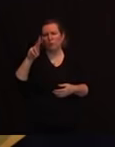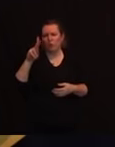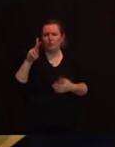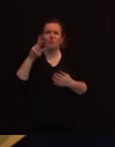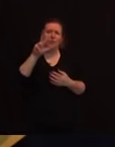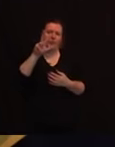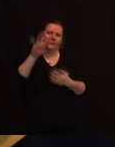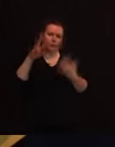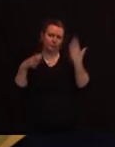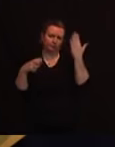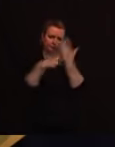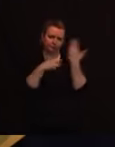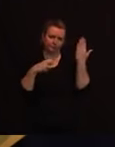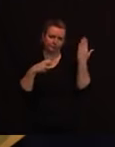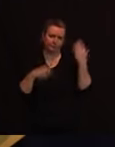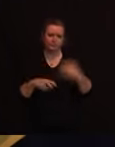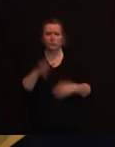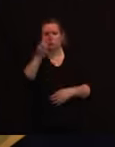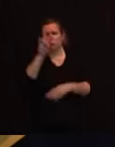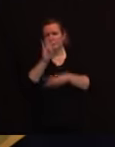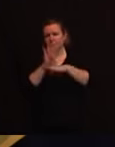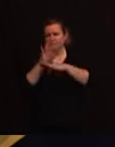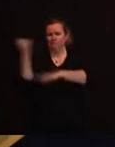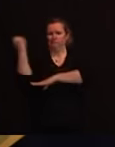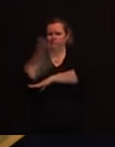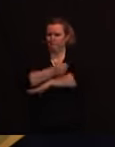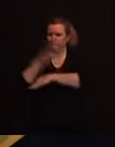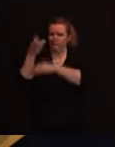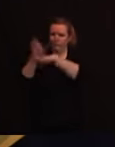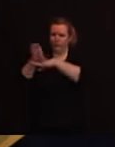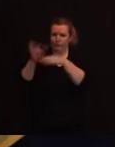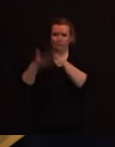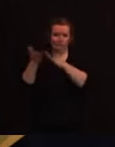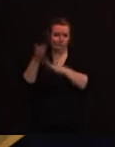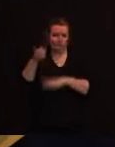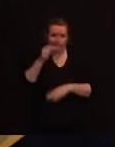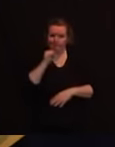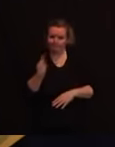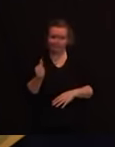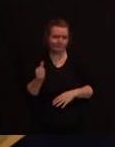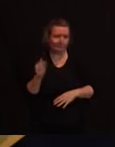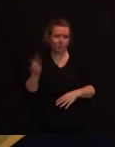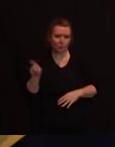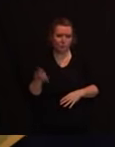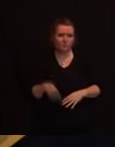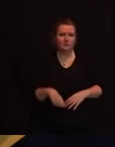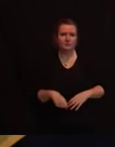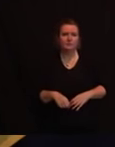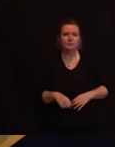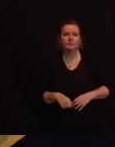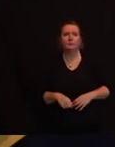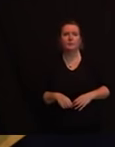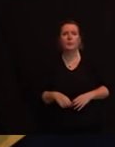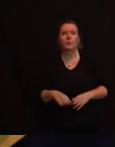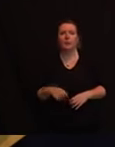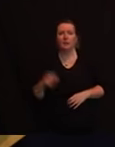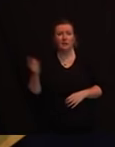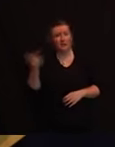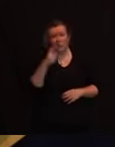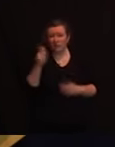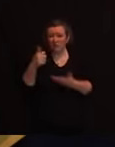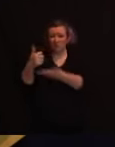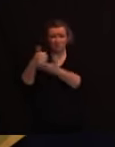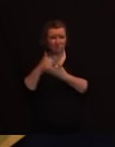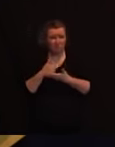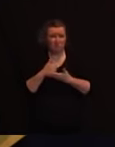2 businesses. And I think it's important to point out when we talk about it takes a village, that more than 700 citizens in